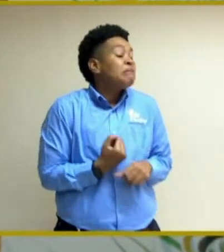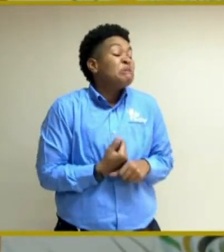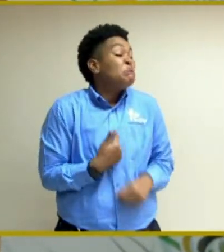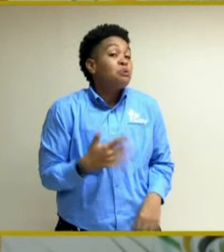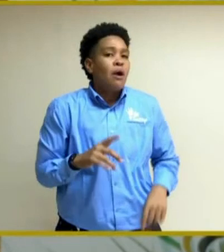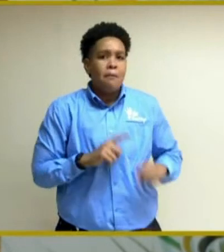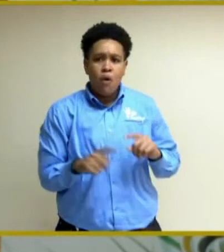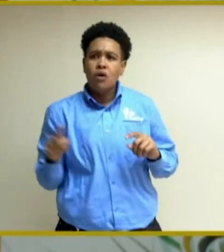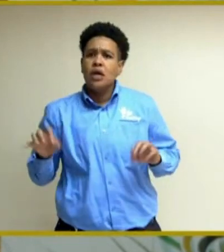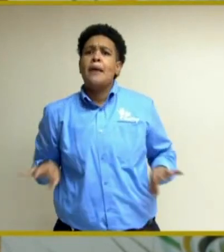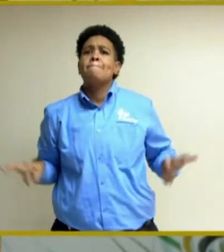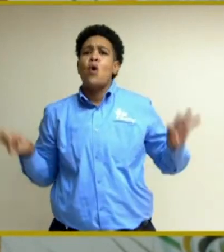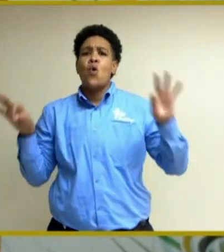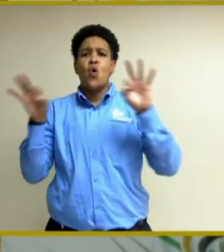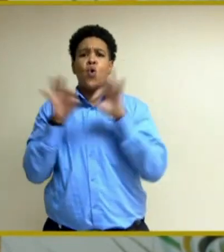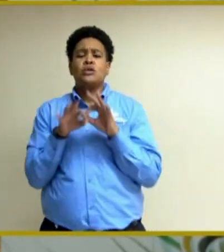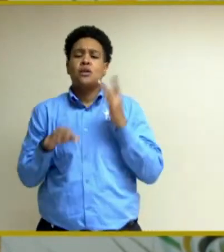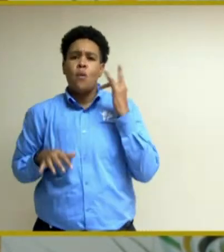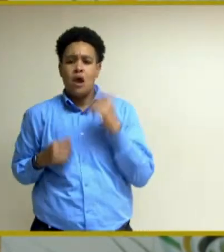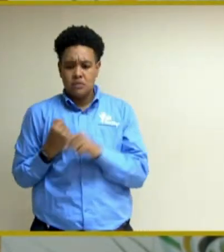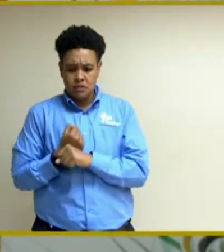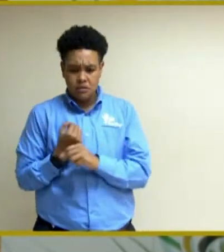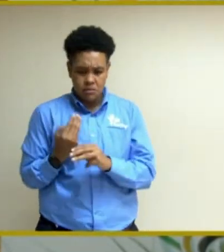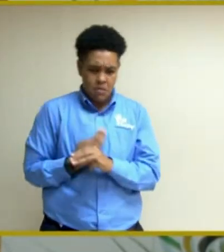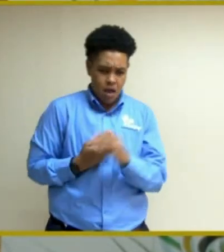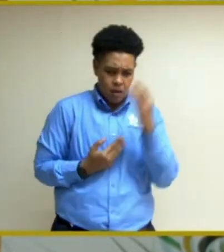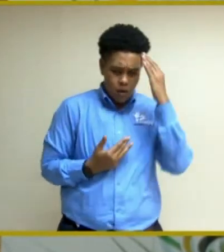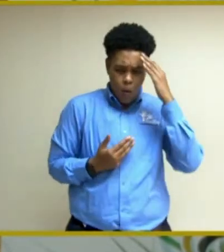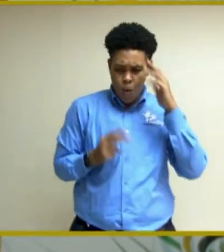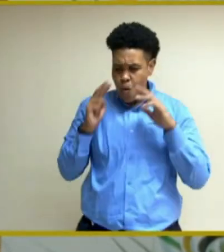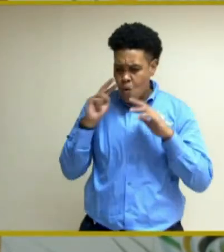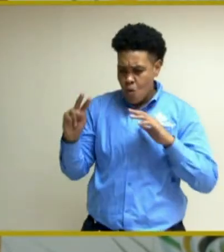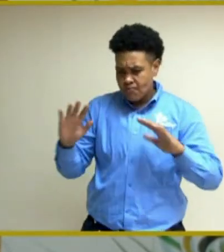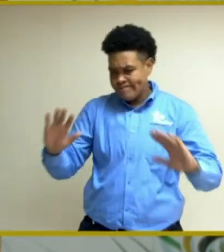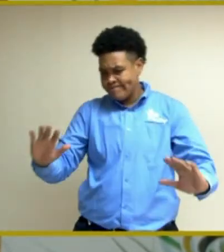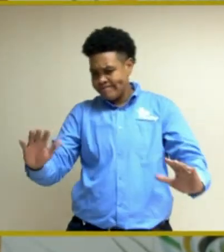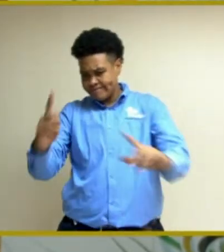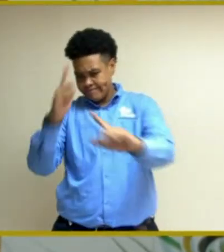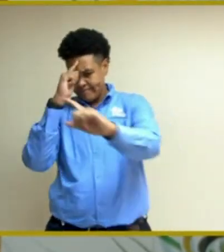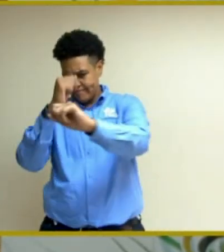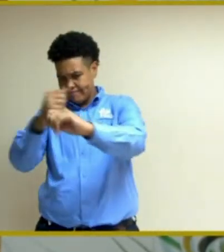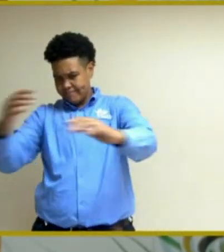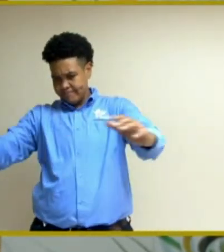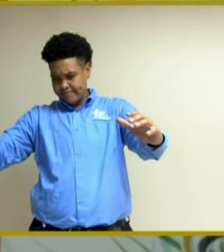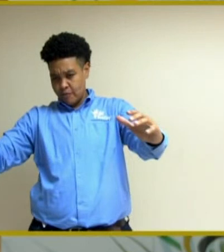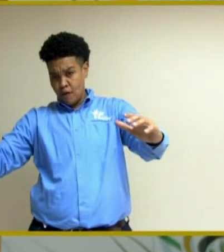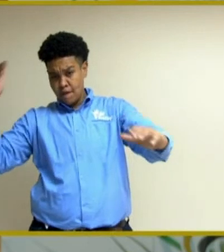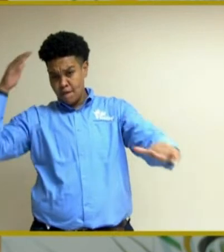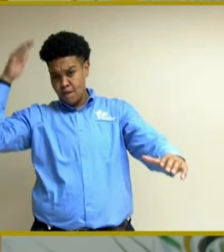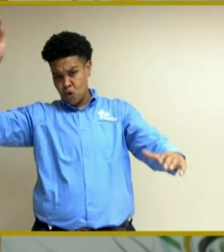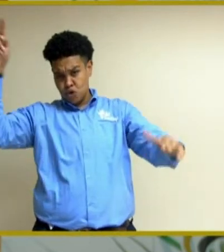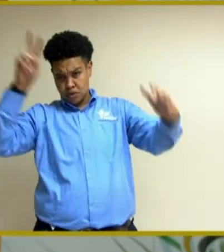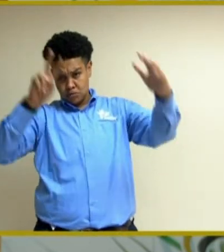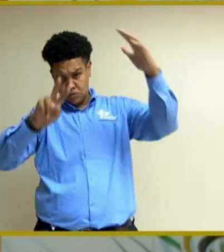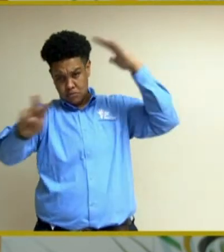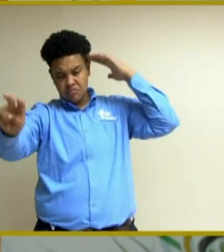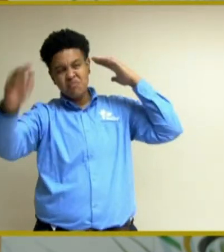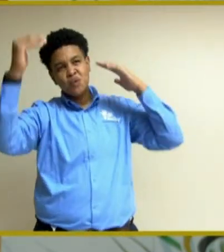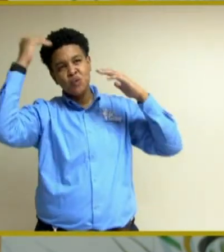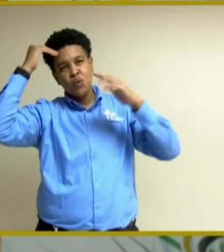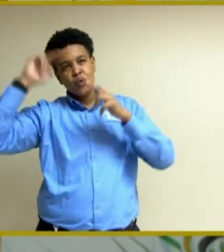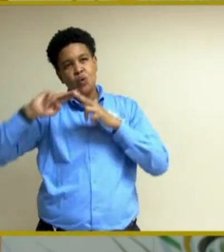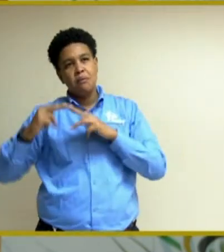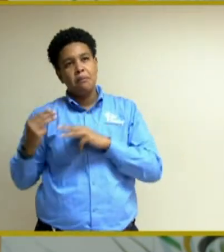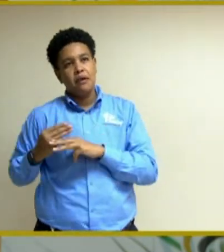absolutely critical to looking at scenarios and projecting and predicting the future. And all